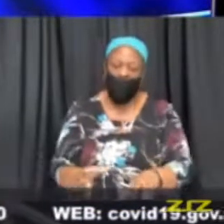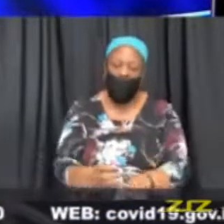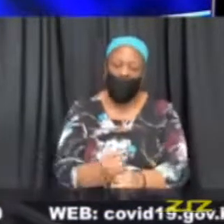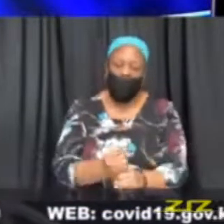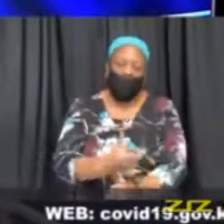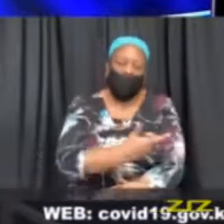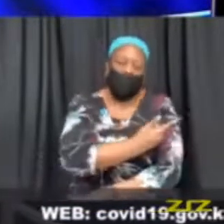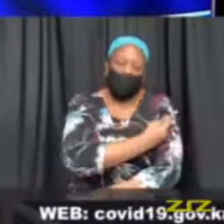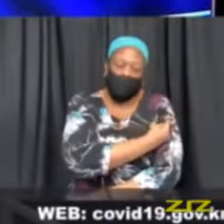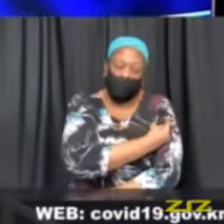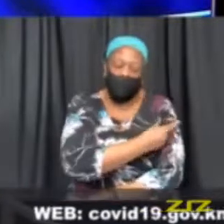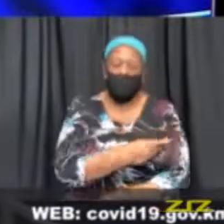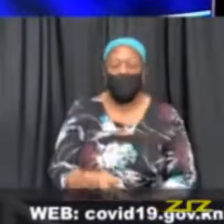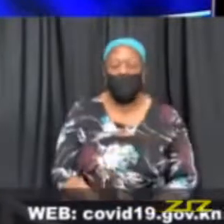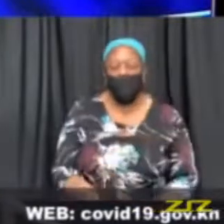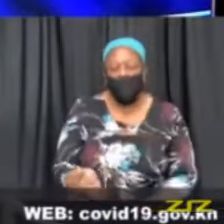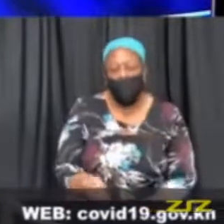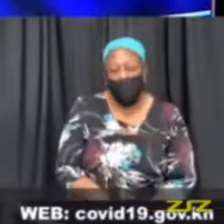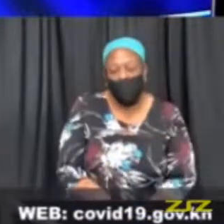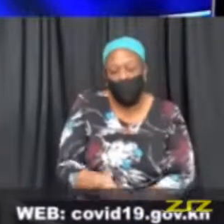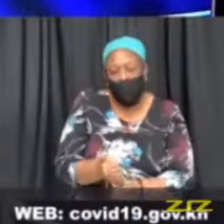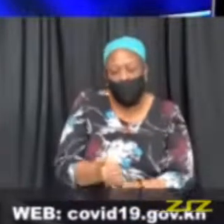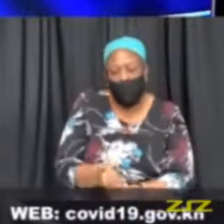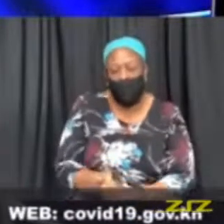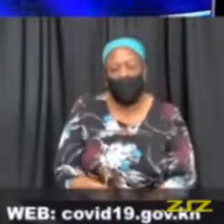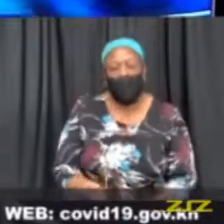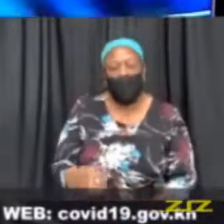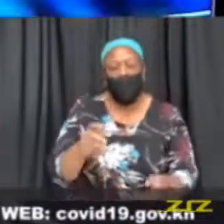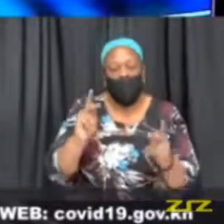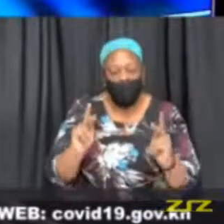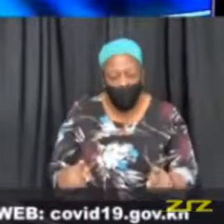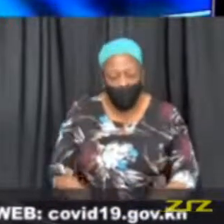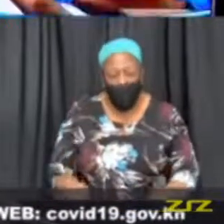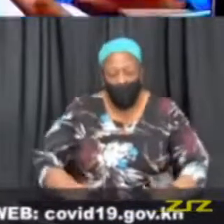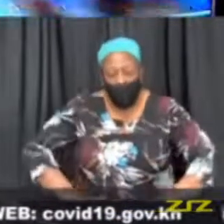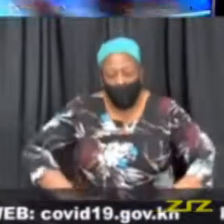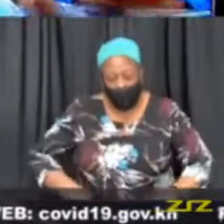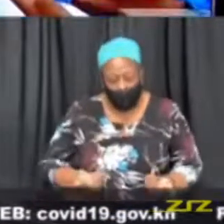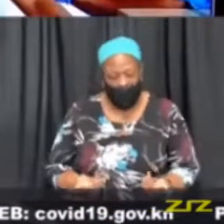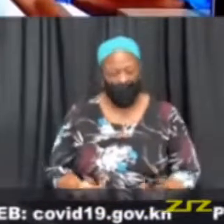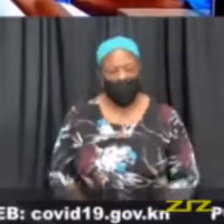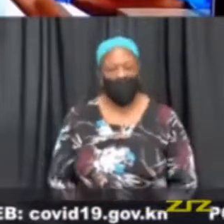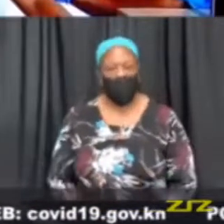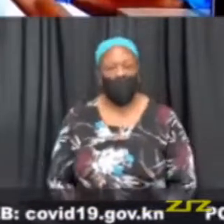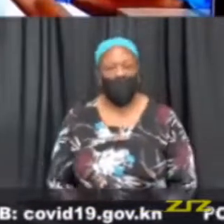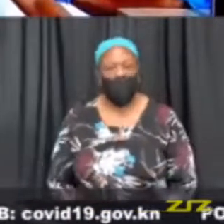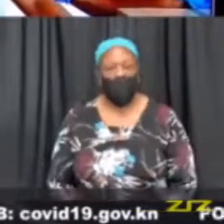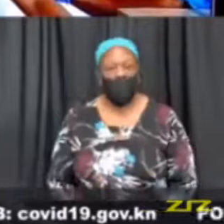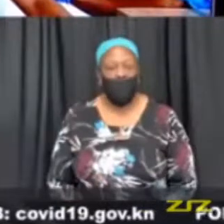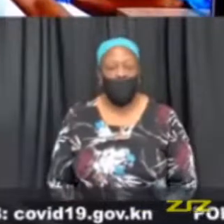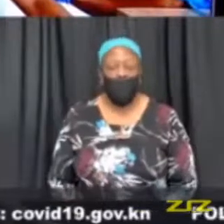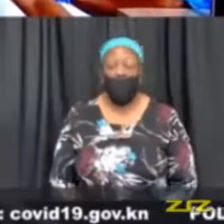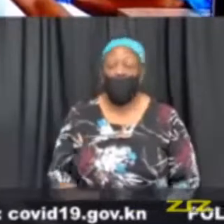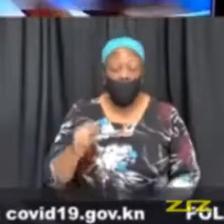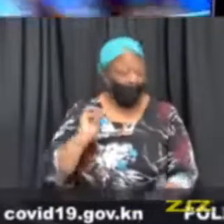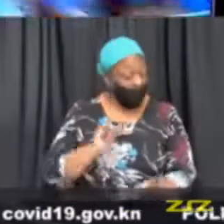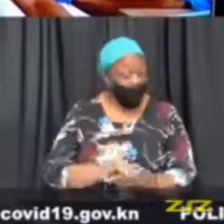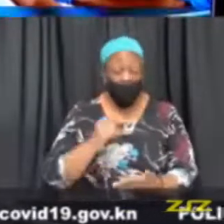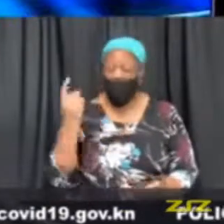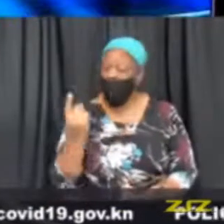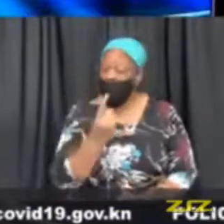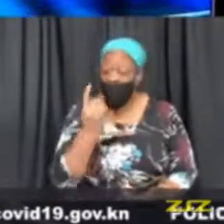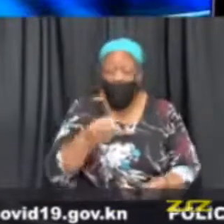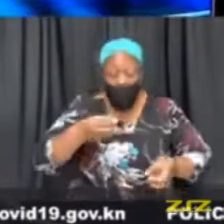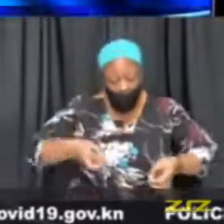in their effort to help humanity survive. It is our only